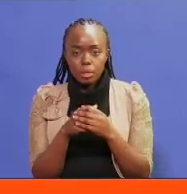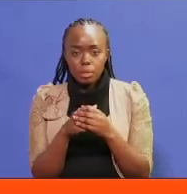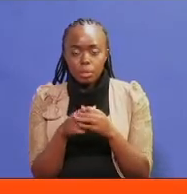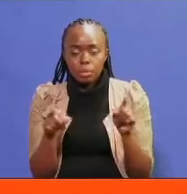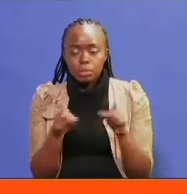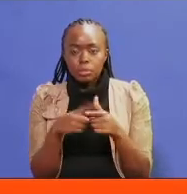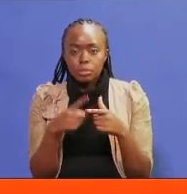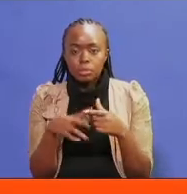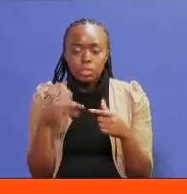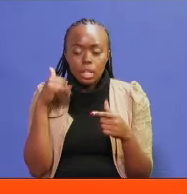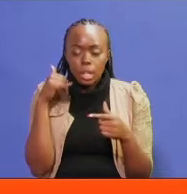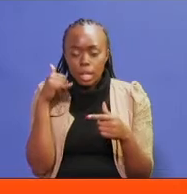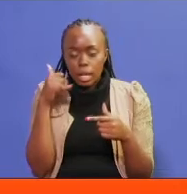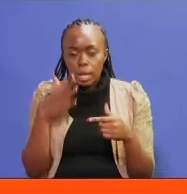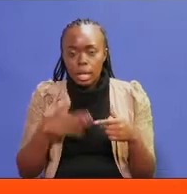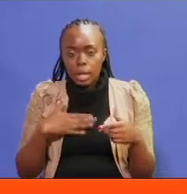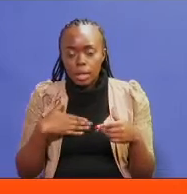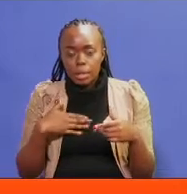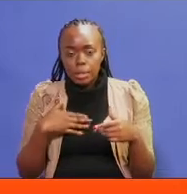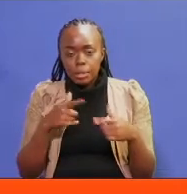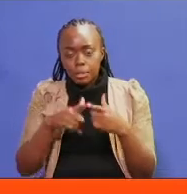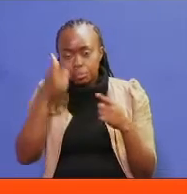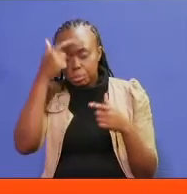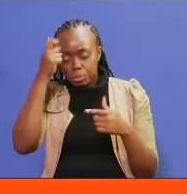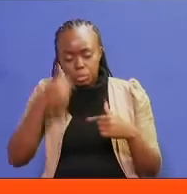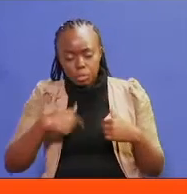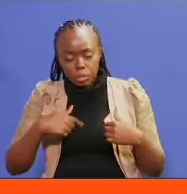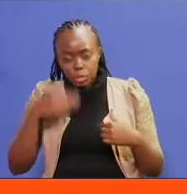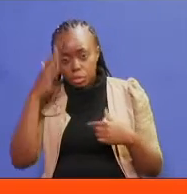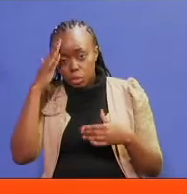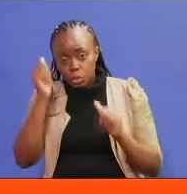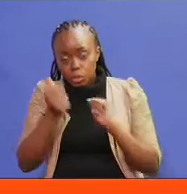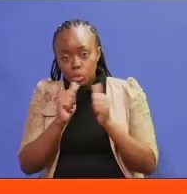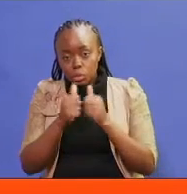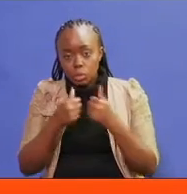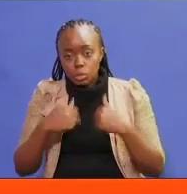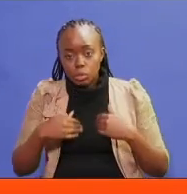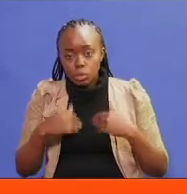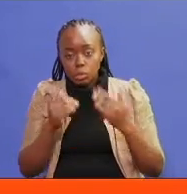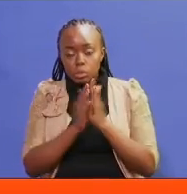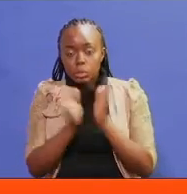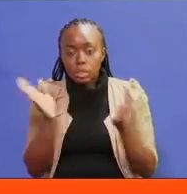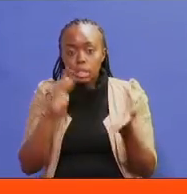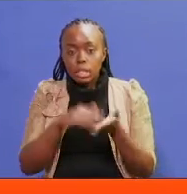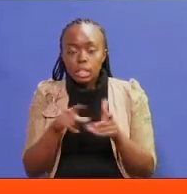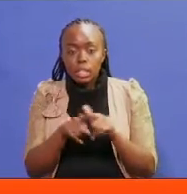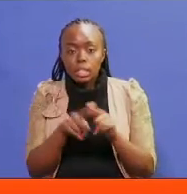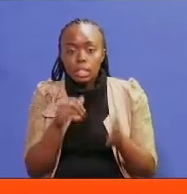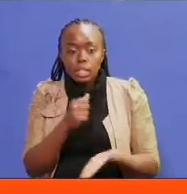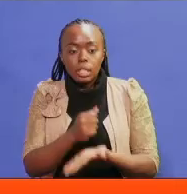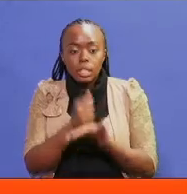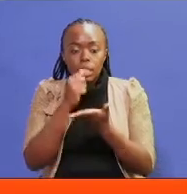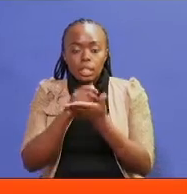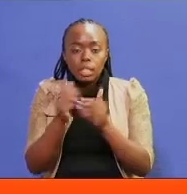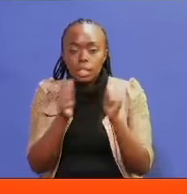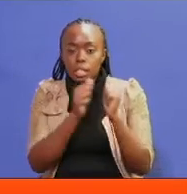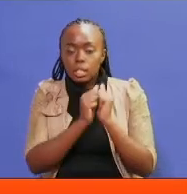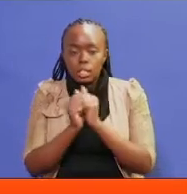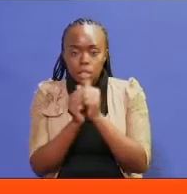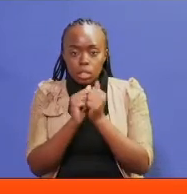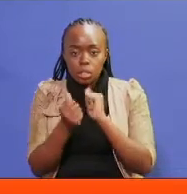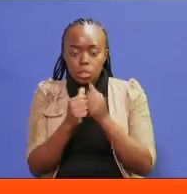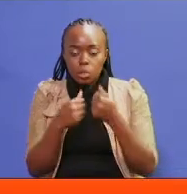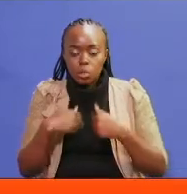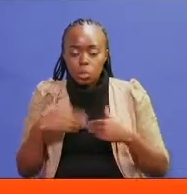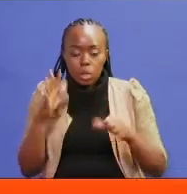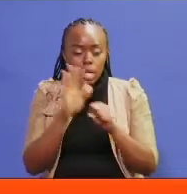Nikapigiwa simu na watu wa Navy kwa sababu mimi kidogo na ufahamu wa hii lugha yao. Tumekuja, tumesaidiana na wao, watu wenyewe wako